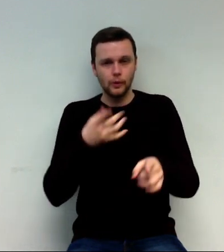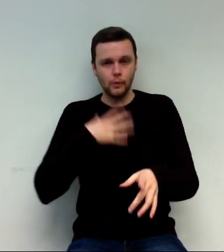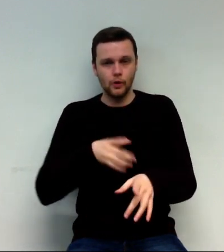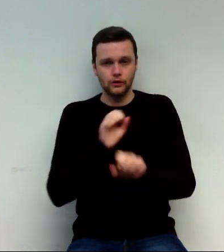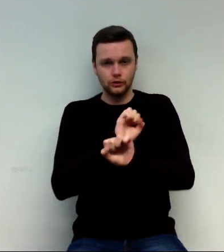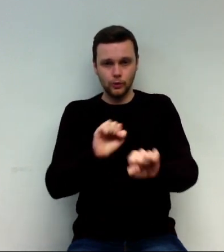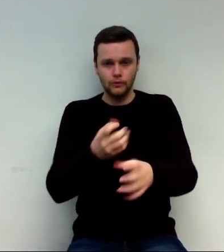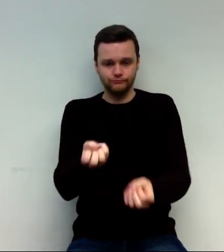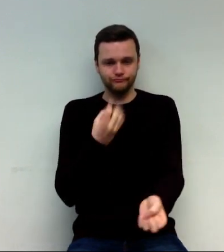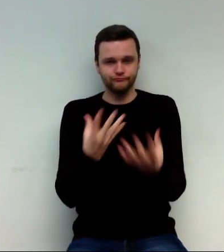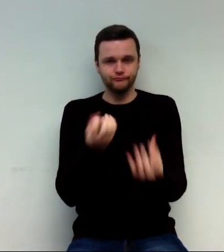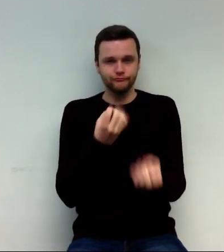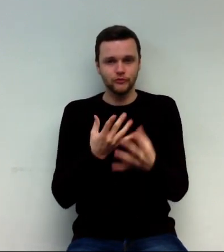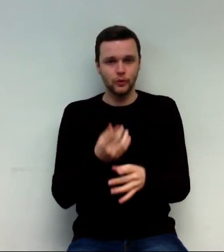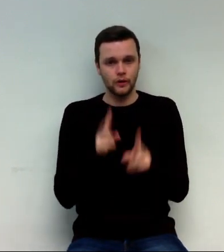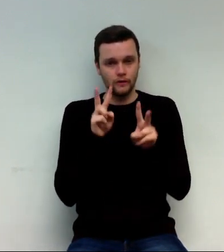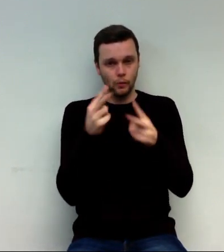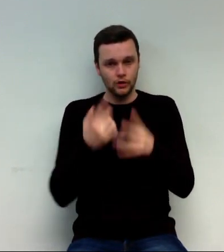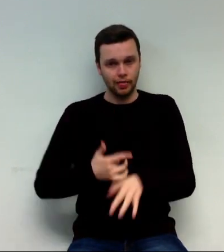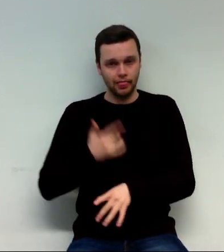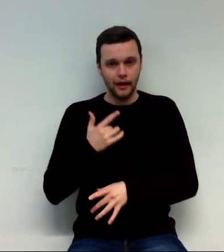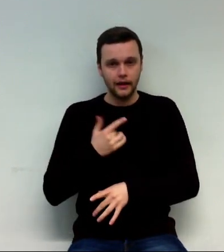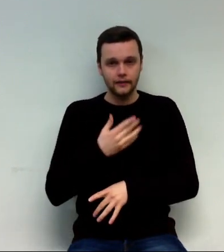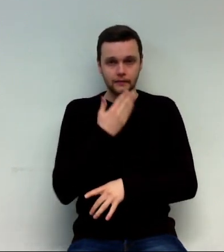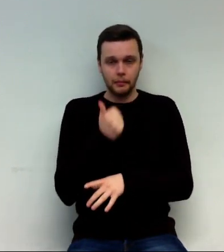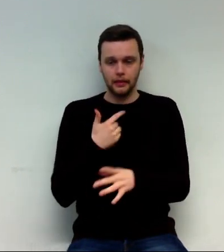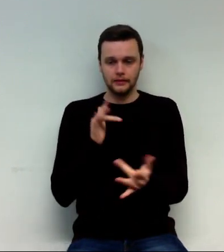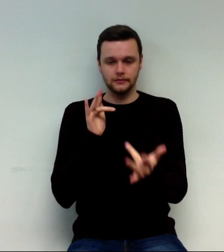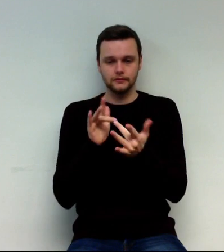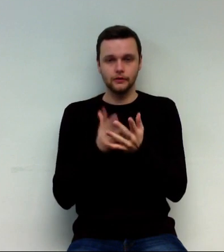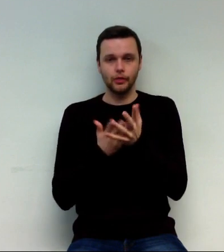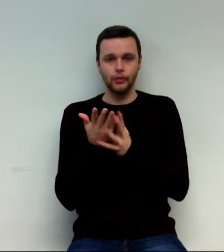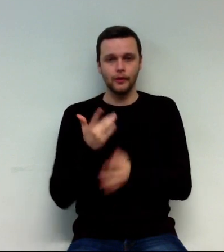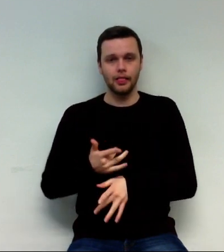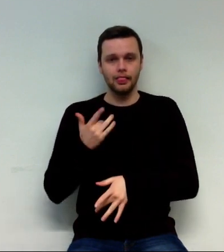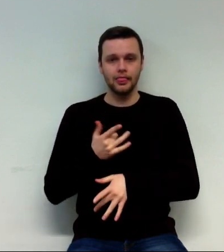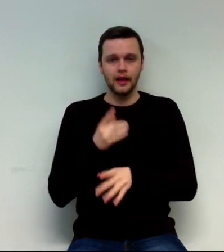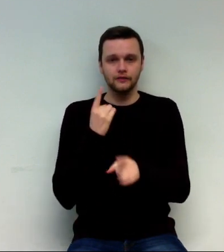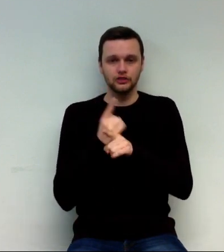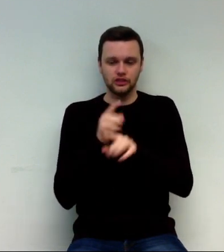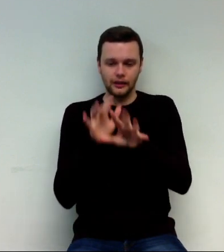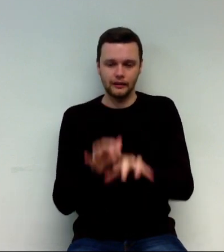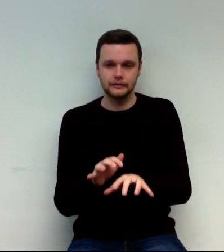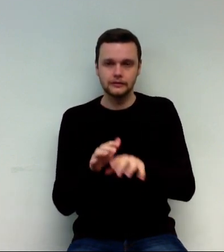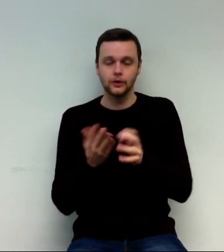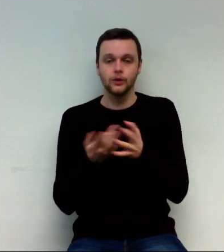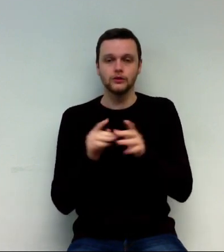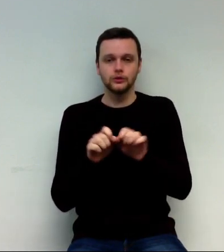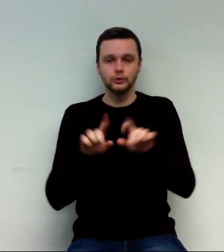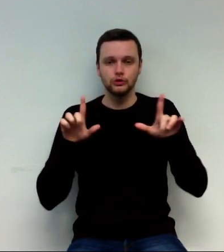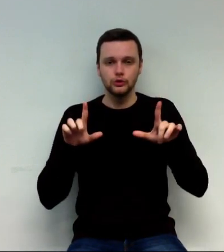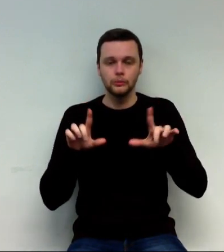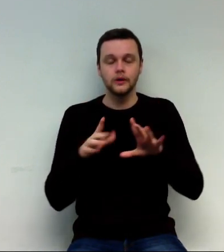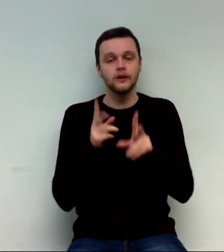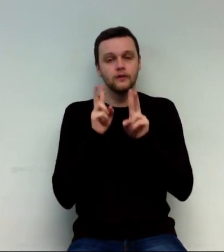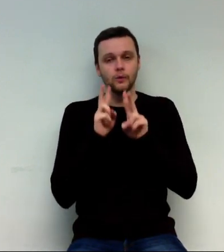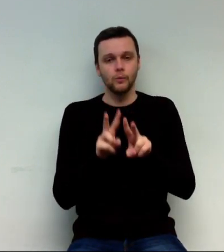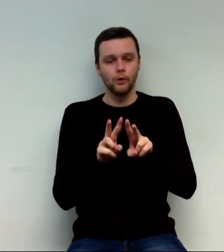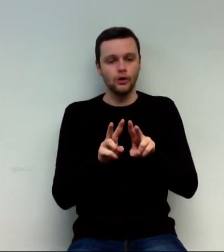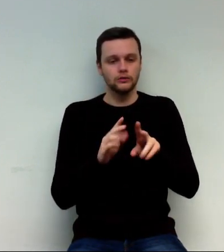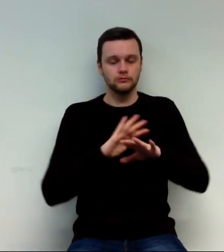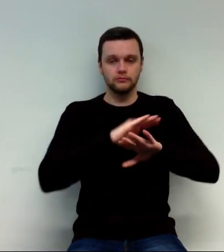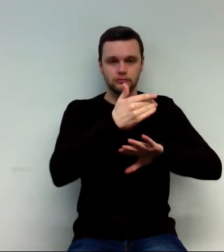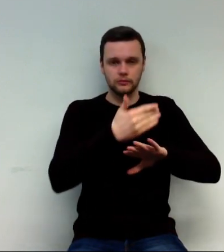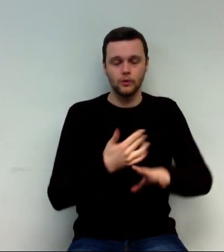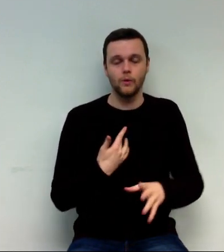from you. So if you are watching it live, do get in touch with us using the live chat feature on YouTube. If you're on a desktop or a laptop computer,